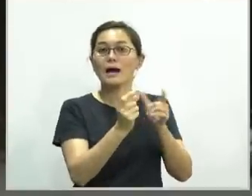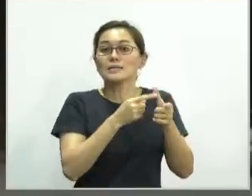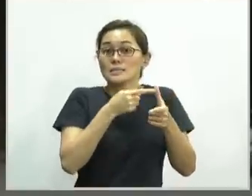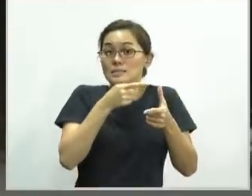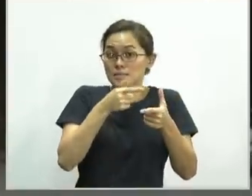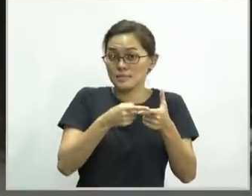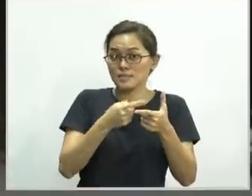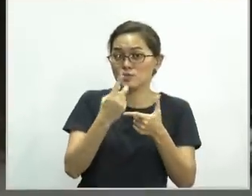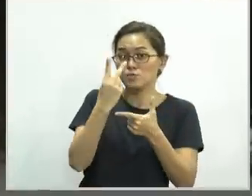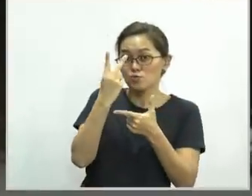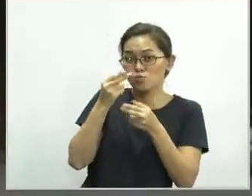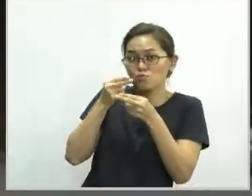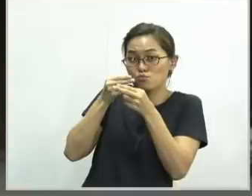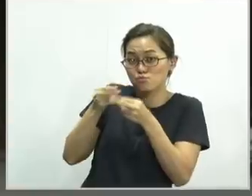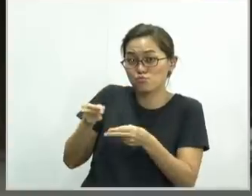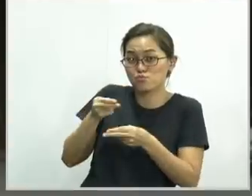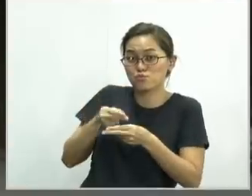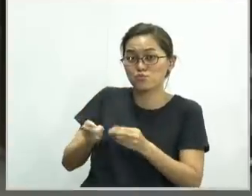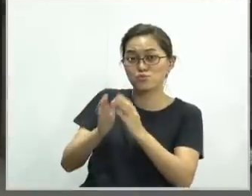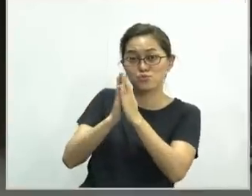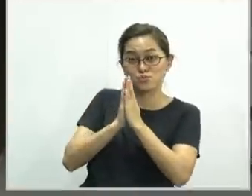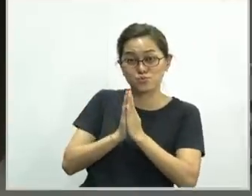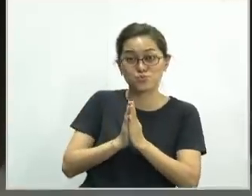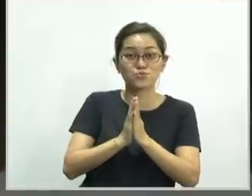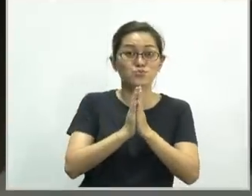prayers. Very short prayers.